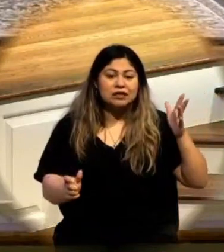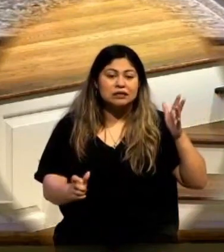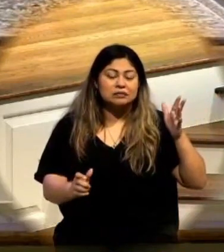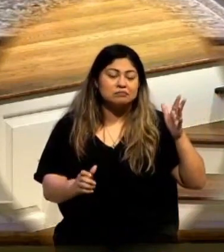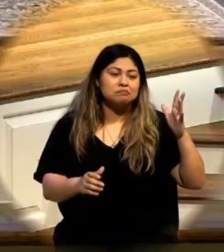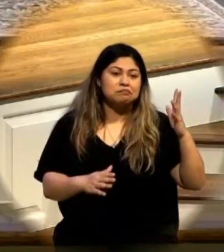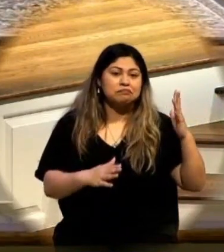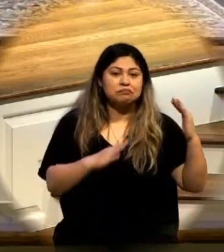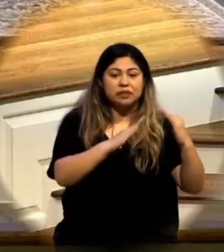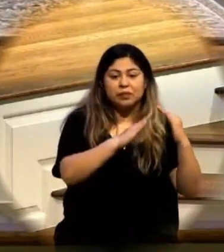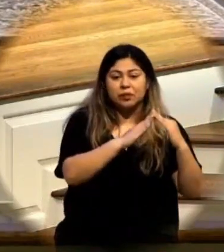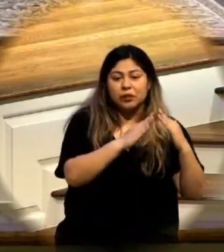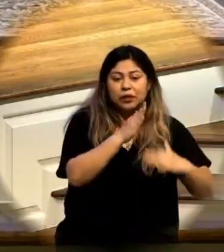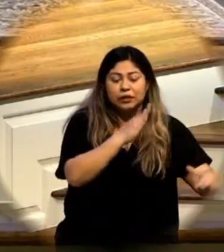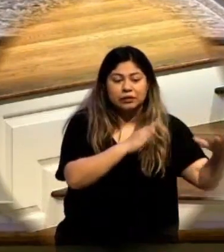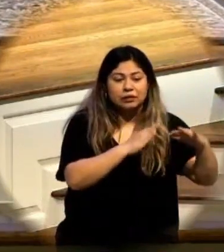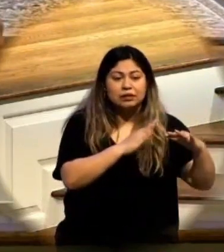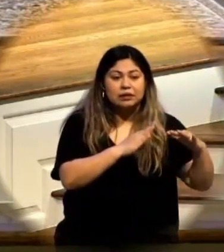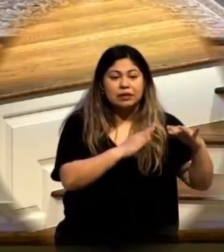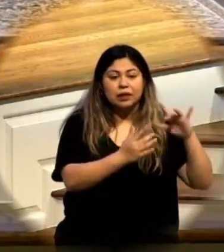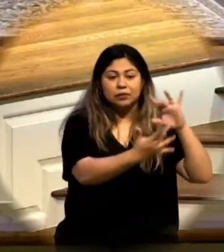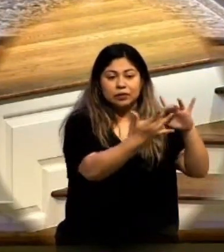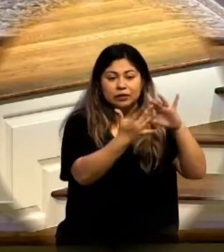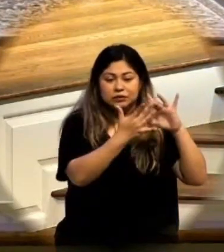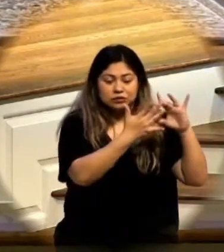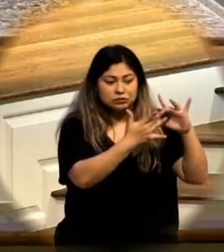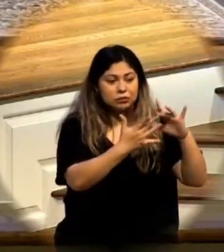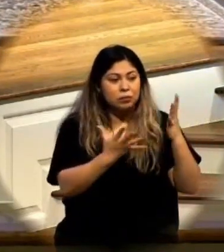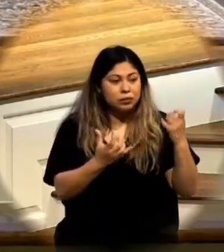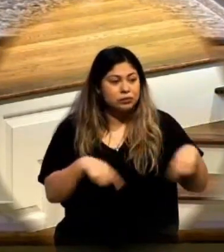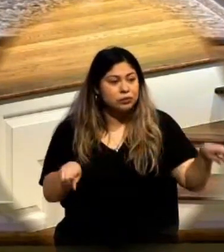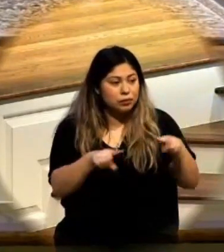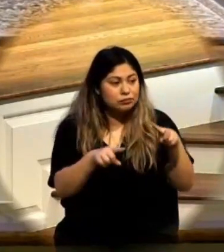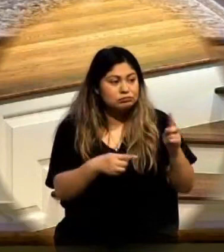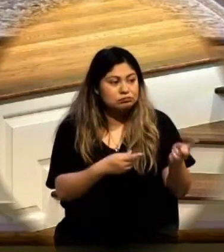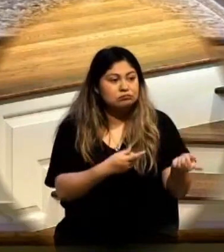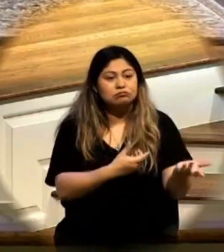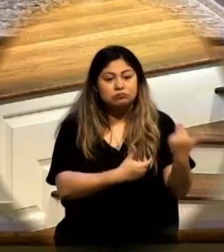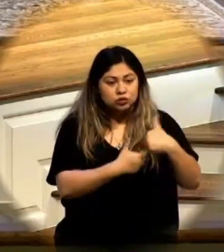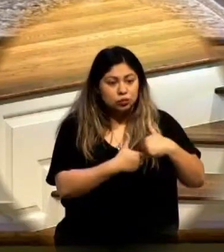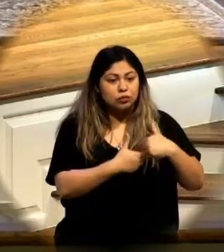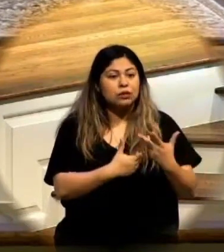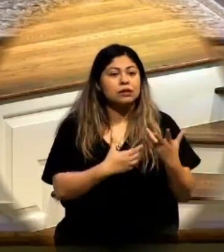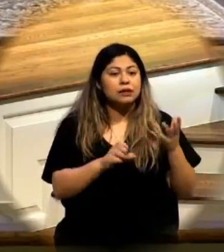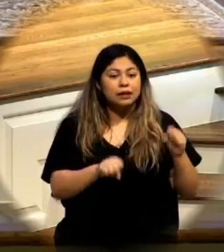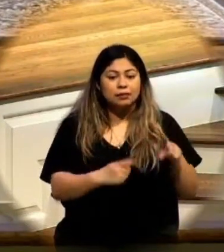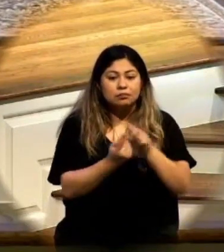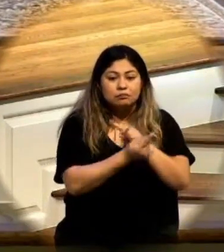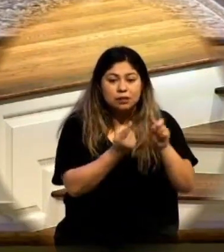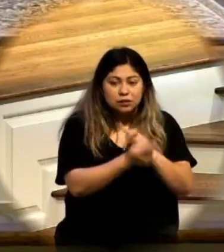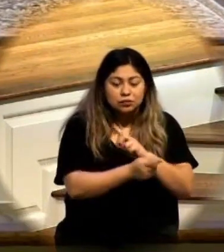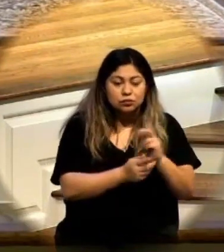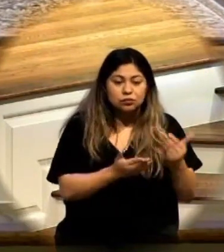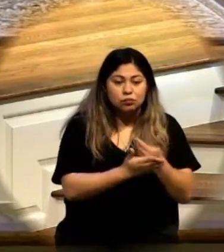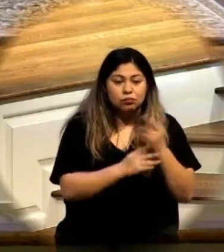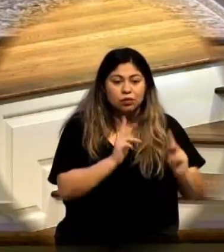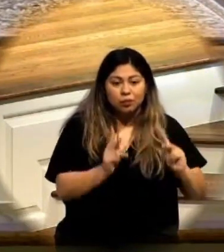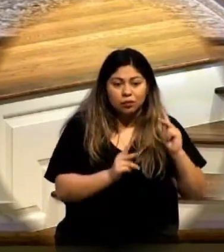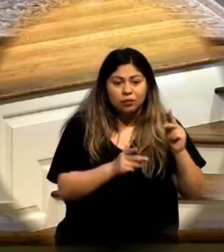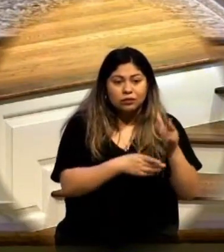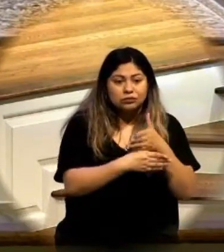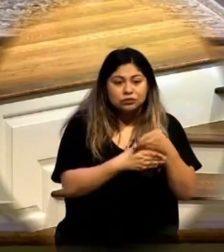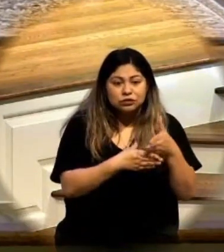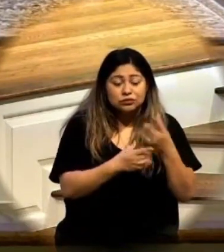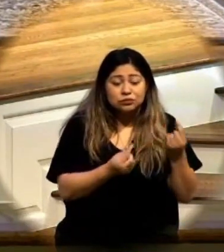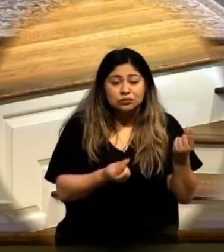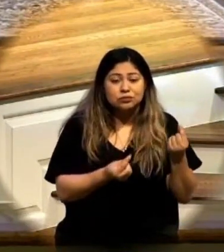for you to go ahead and begin inviting friends to that. We need lots of candy, but it's a great opportunity for us to meet some folks and be able to share with them